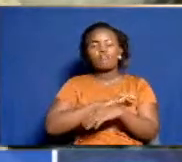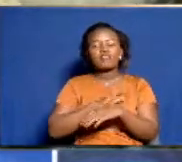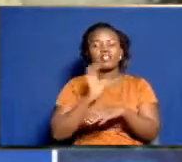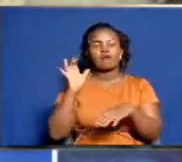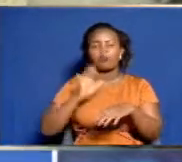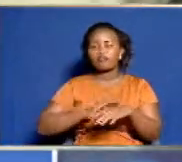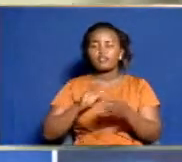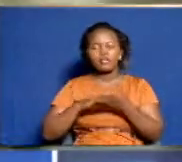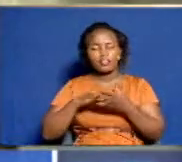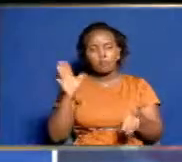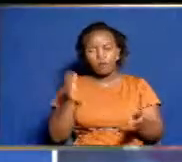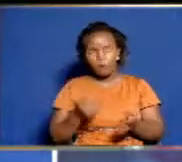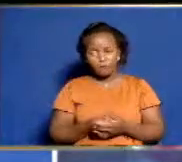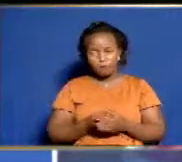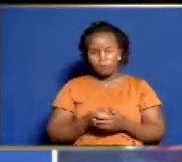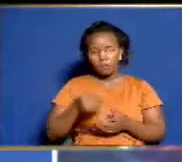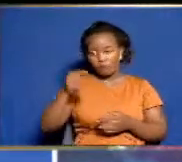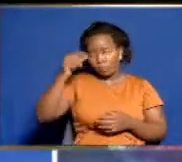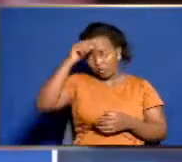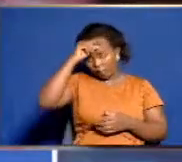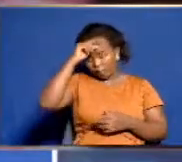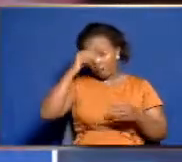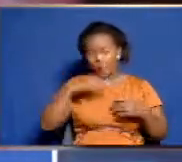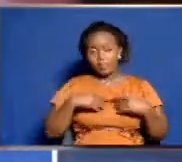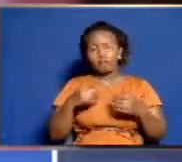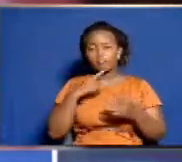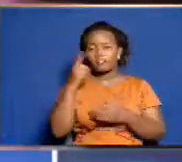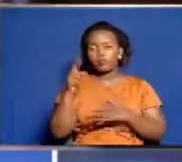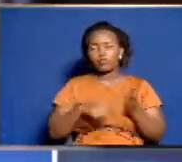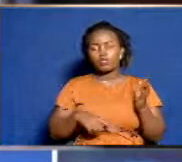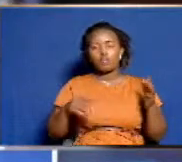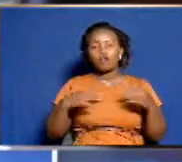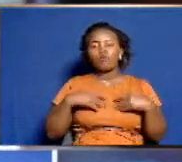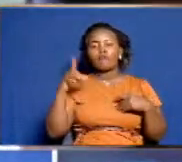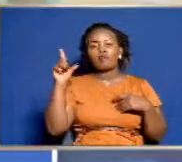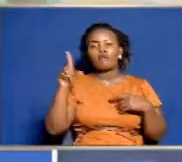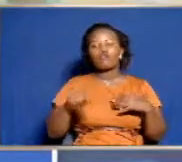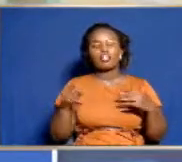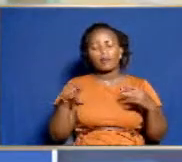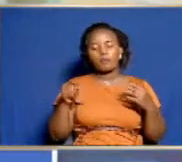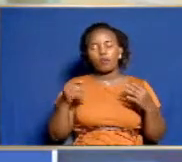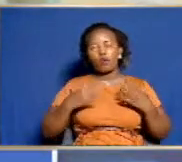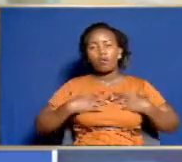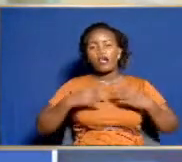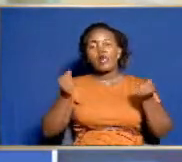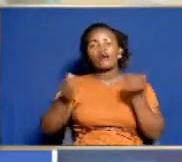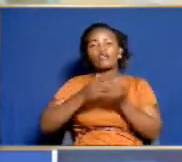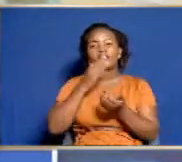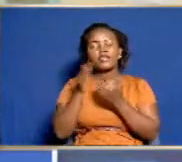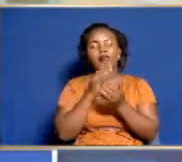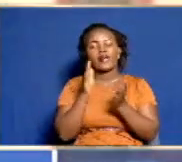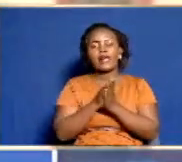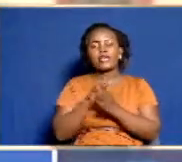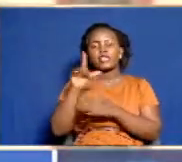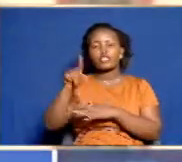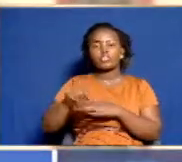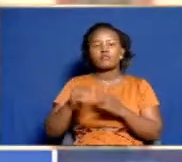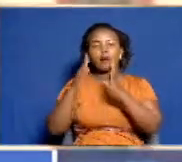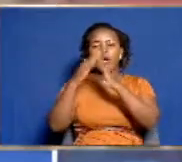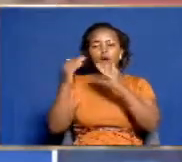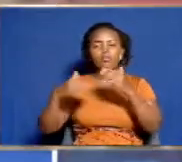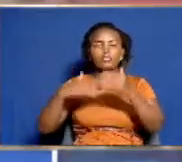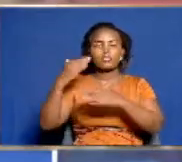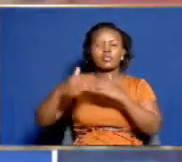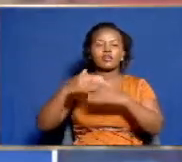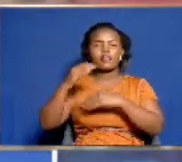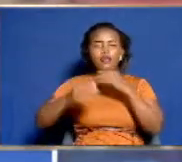had pledged affordable health care to all Kenyans and 500,000 affordable housing units by next year. In